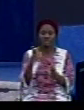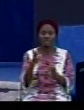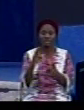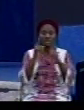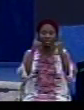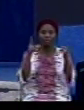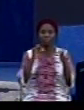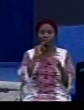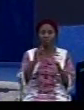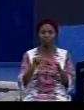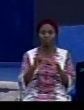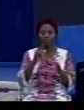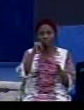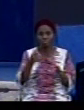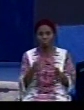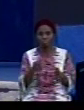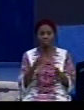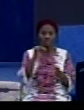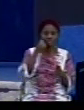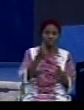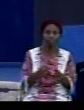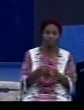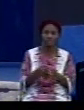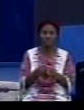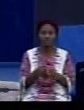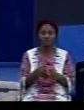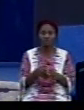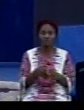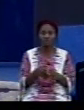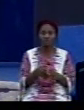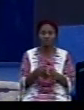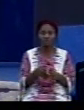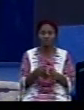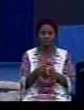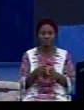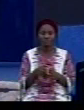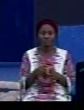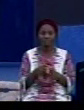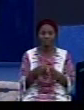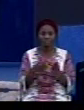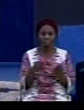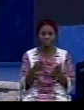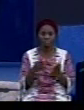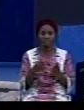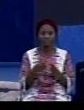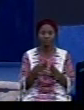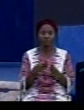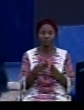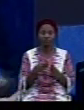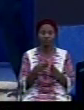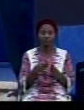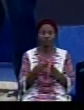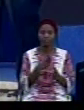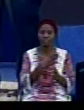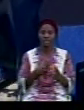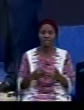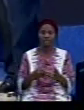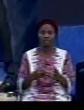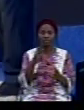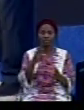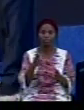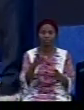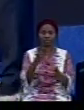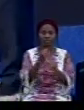enough here to take all the frogs out of your land. And to get all